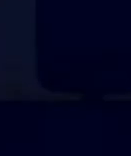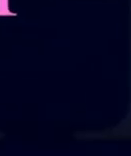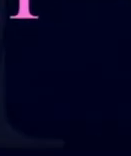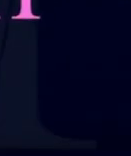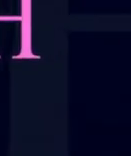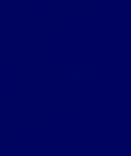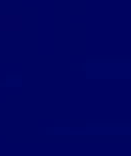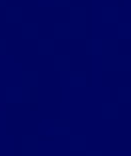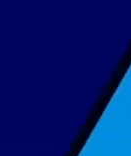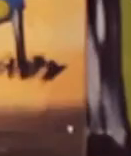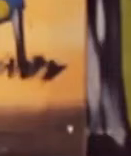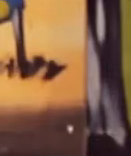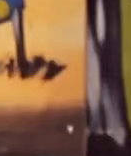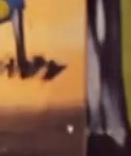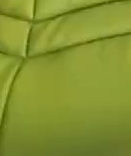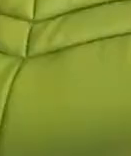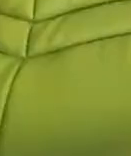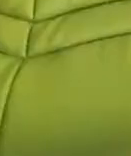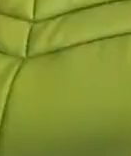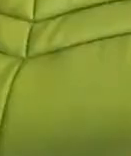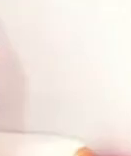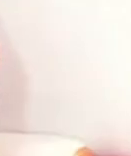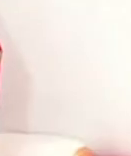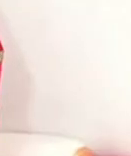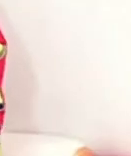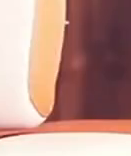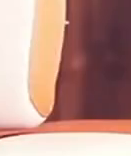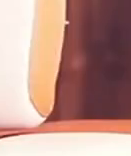Better health, better life.